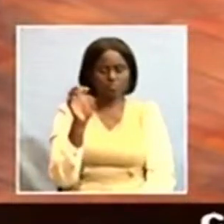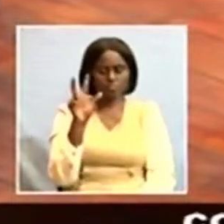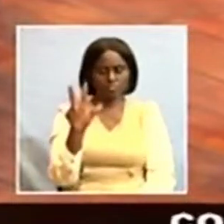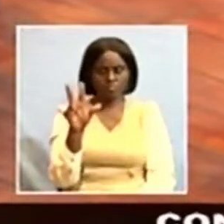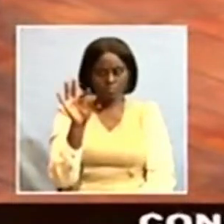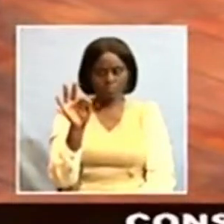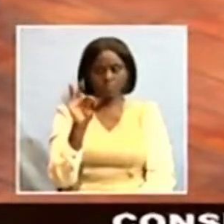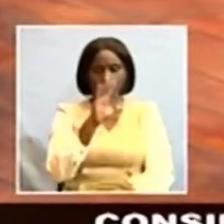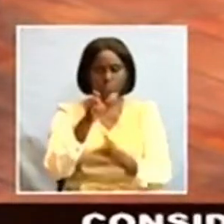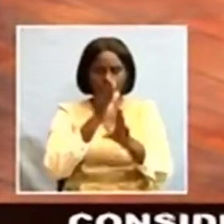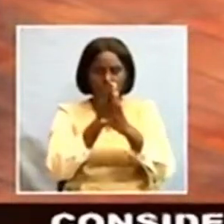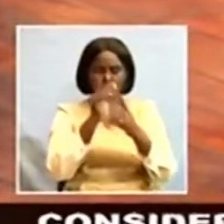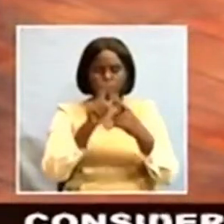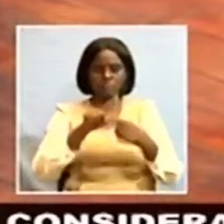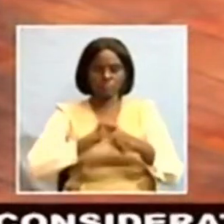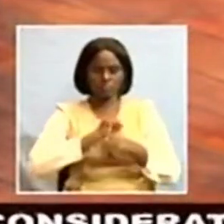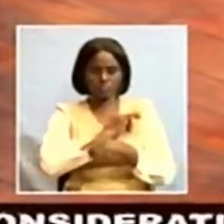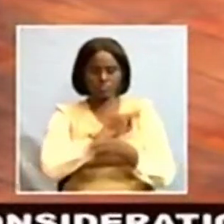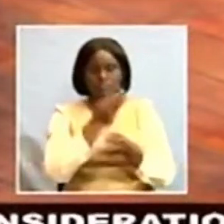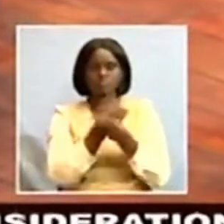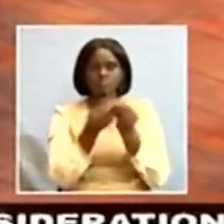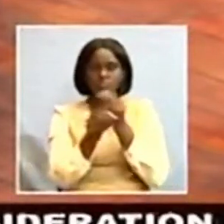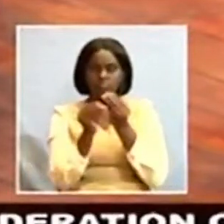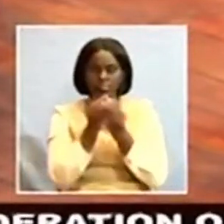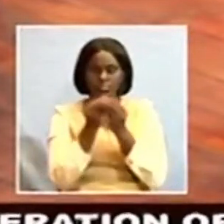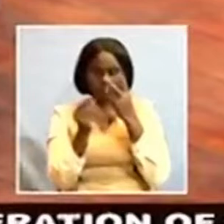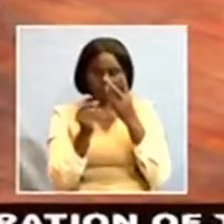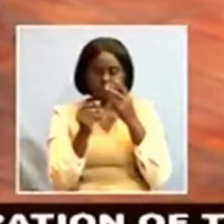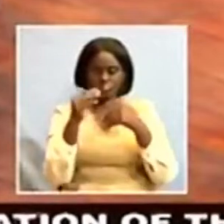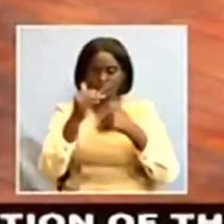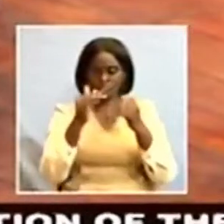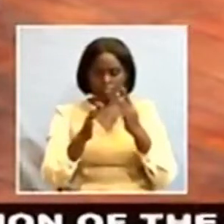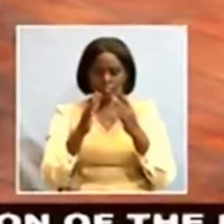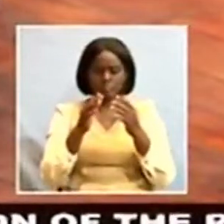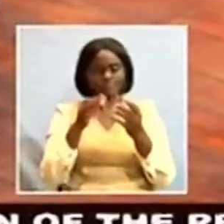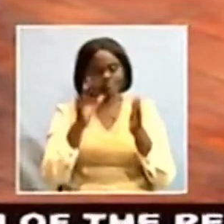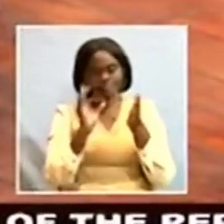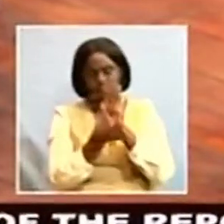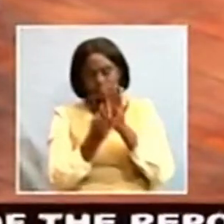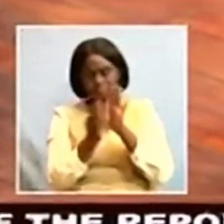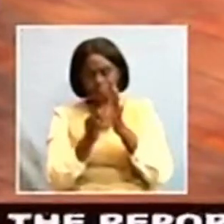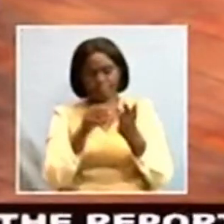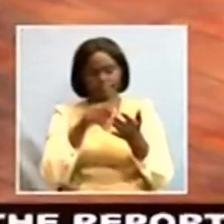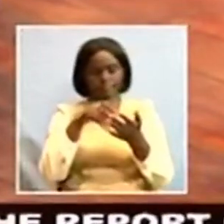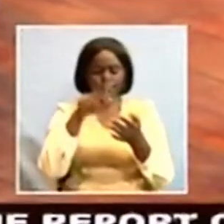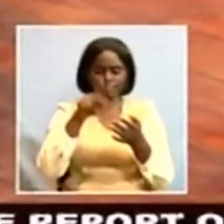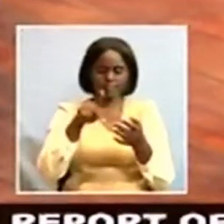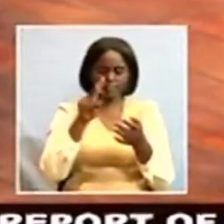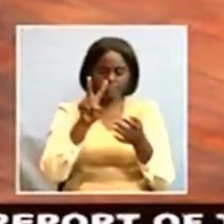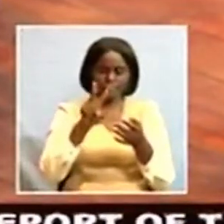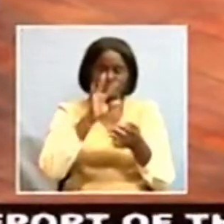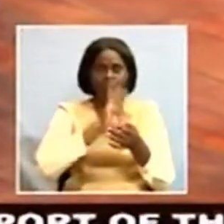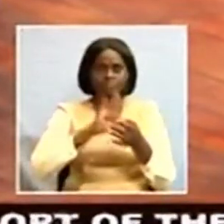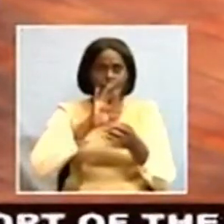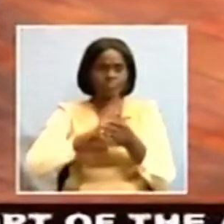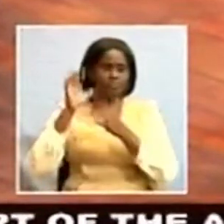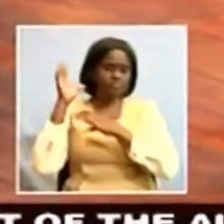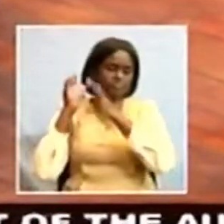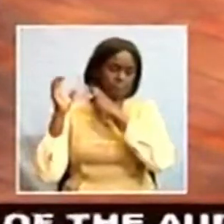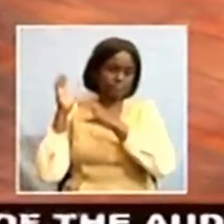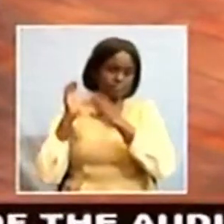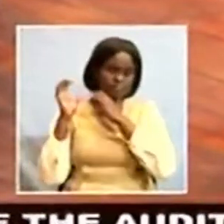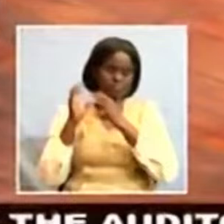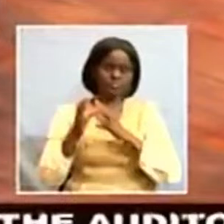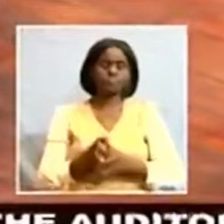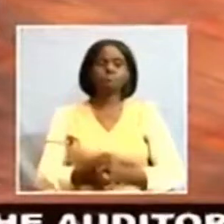160,739 towards the staff obligations. See the box file marked Payment Vouchers, Salary Arrears.